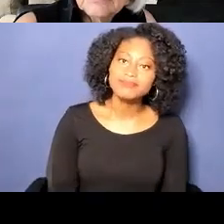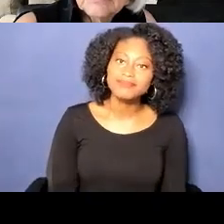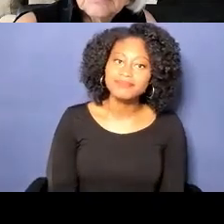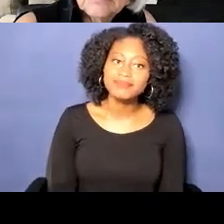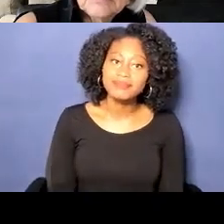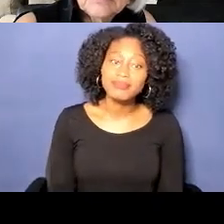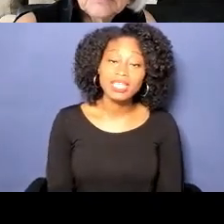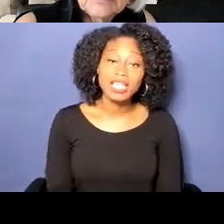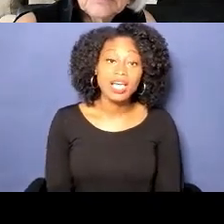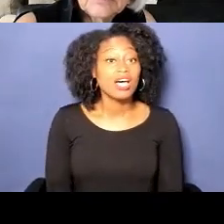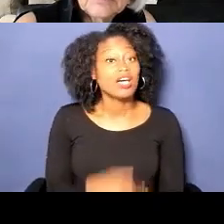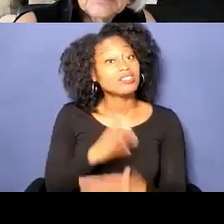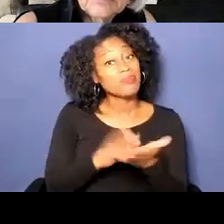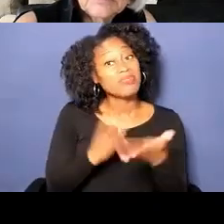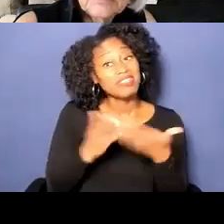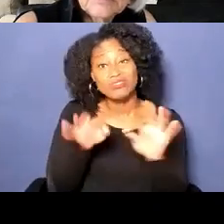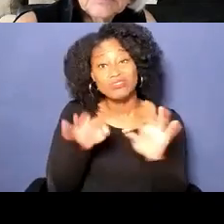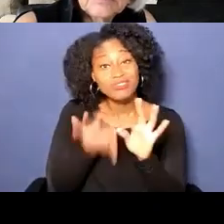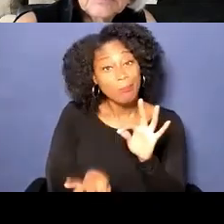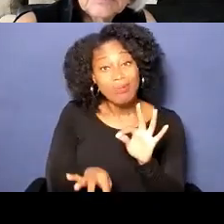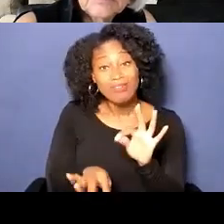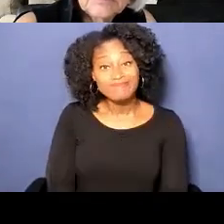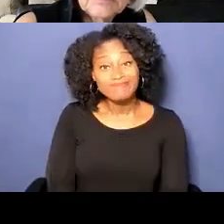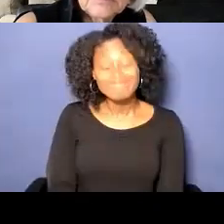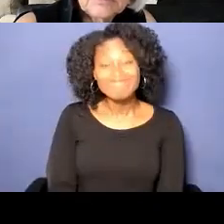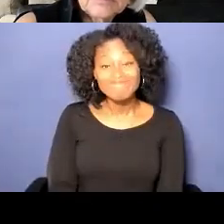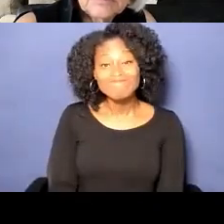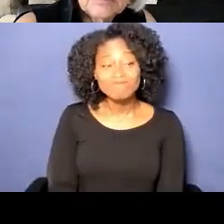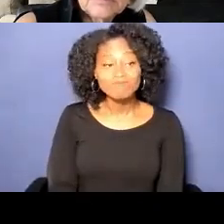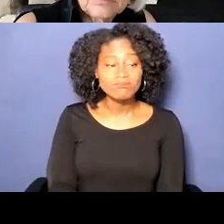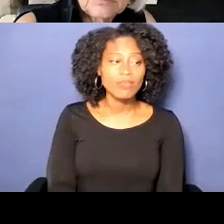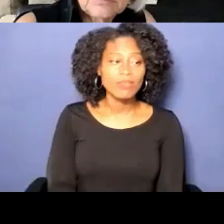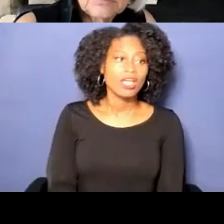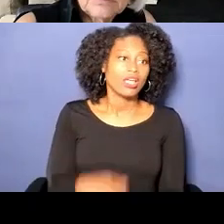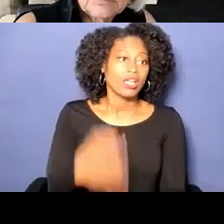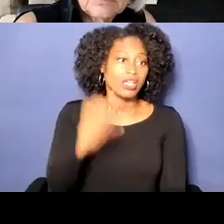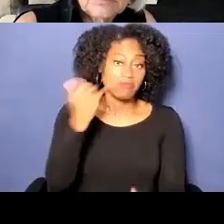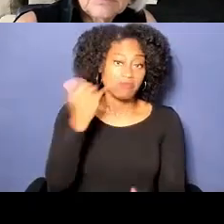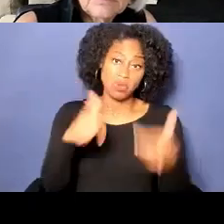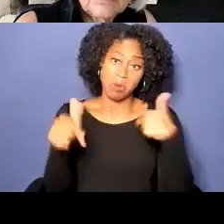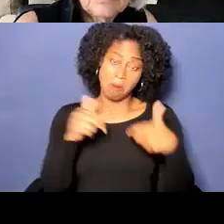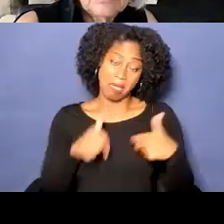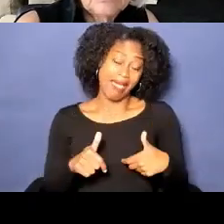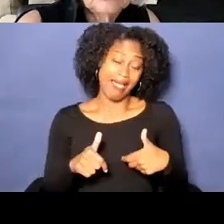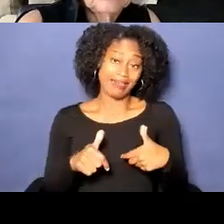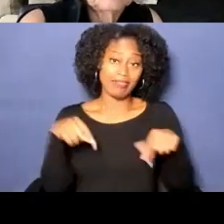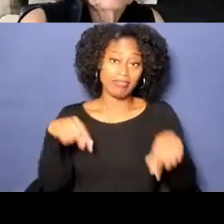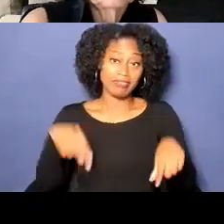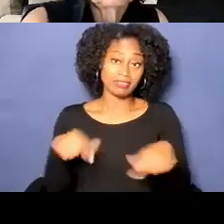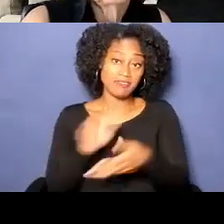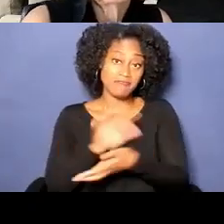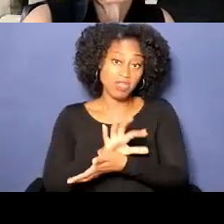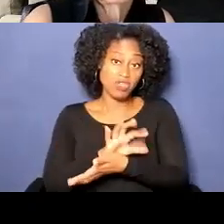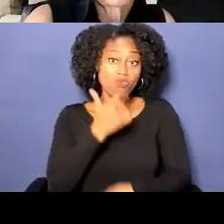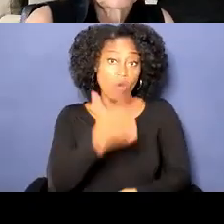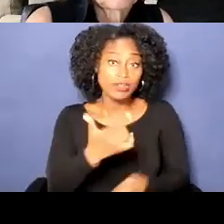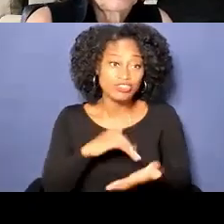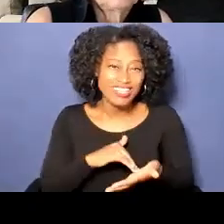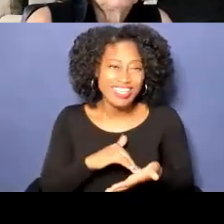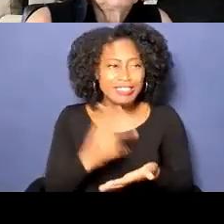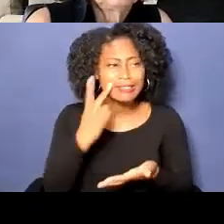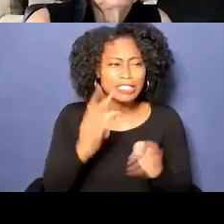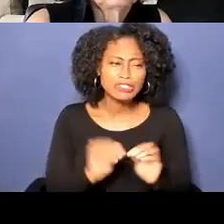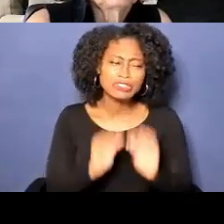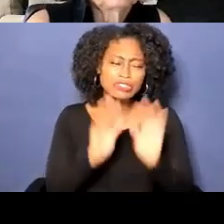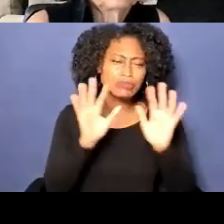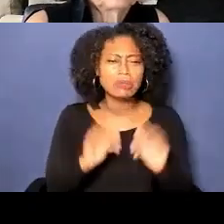Some things are just very simple. As I said, if you go back onto the call, you will see that what we ask are just in general for dissertation